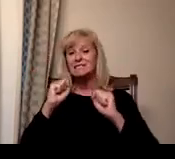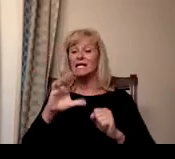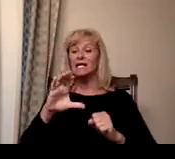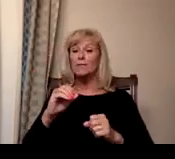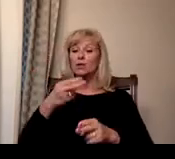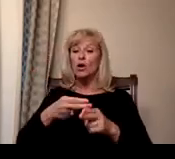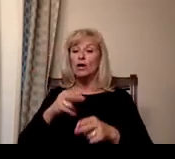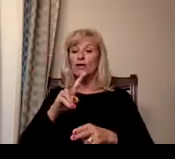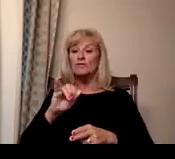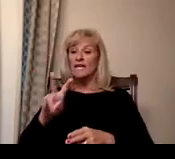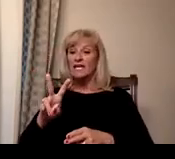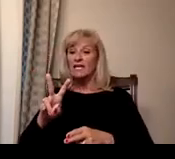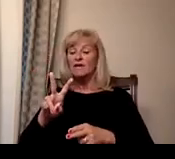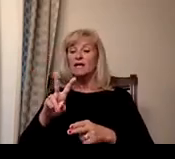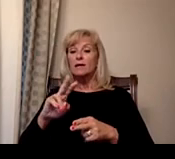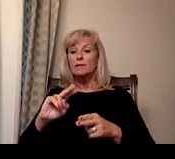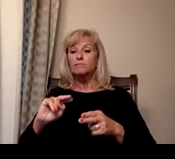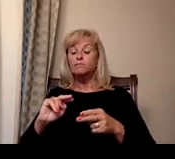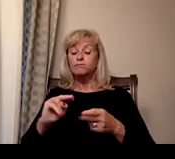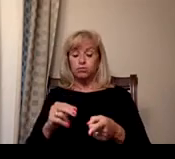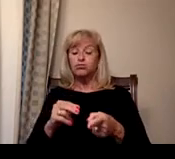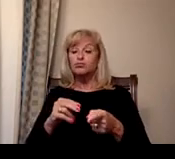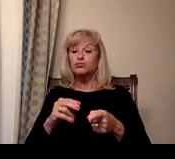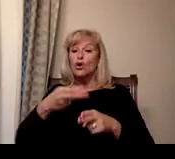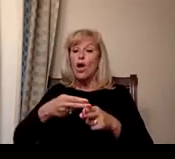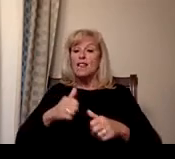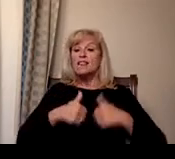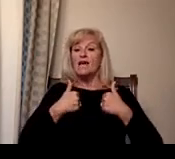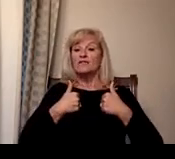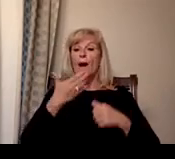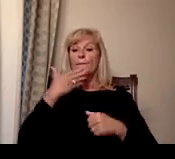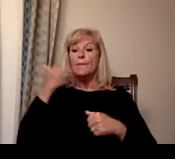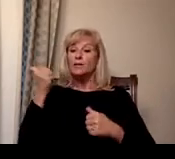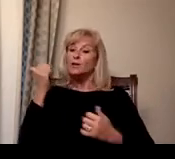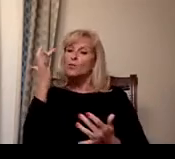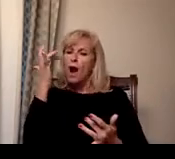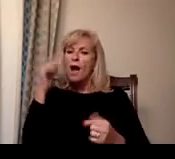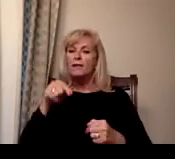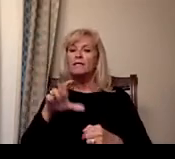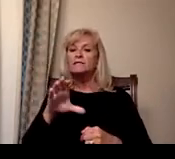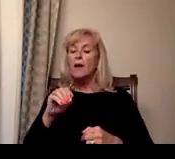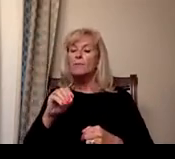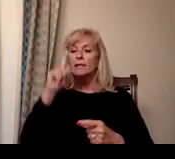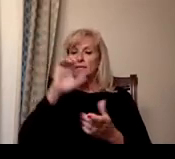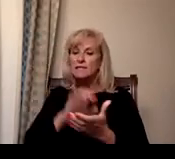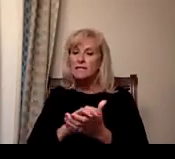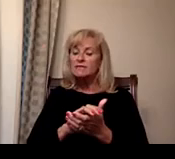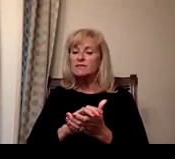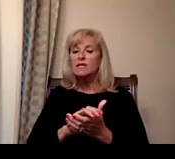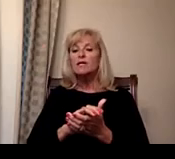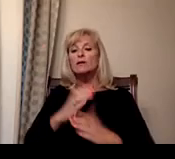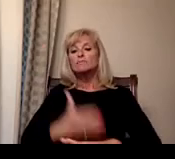our tagline is Life Better, because this company truly believes in making life better for